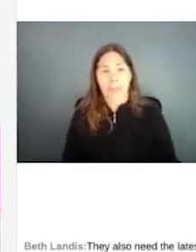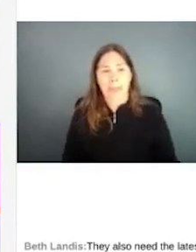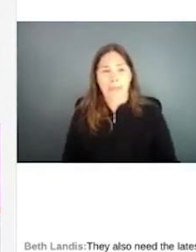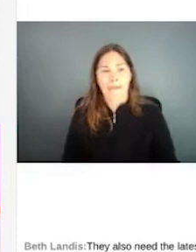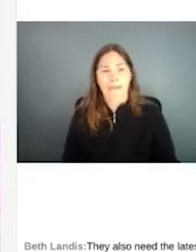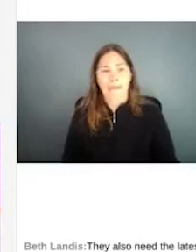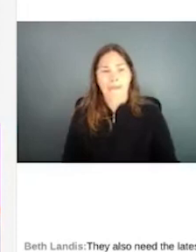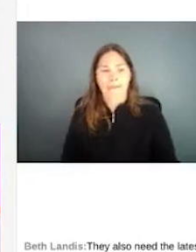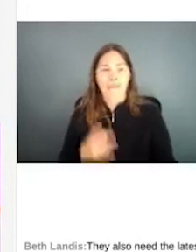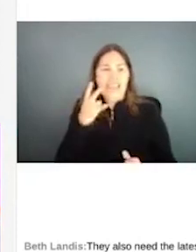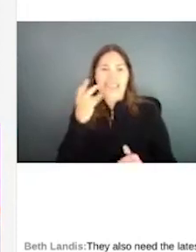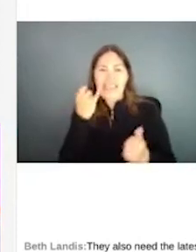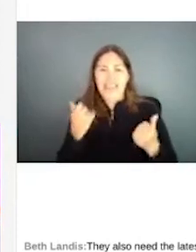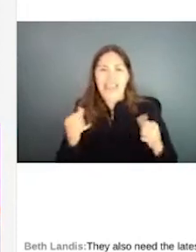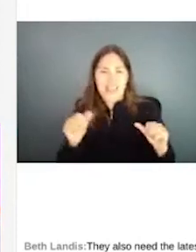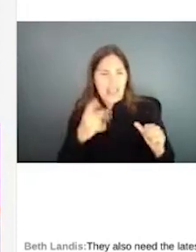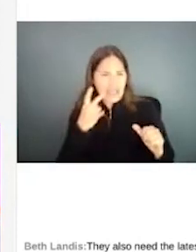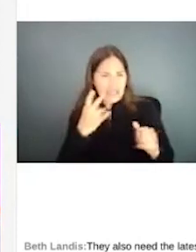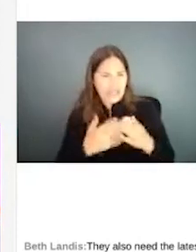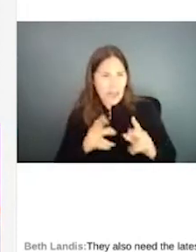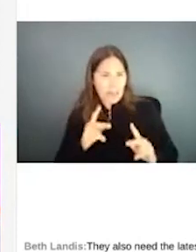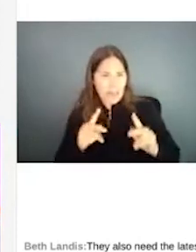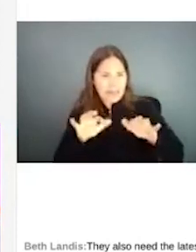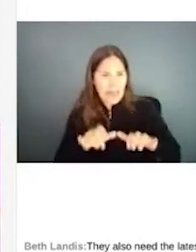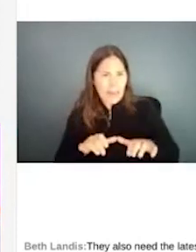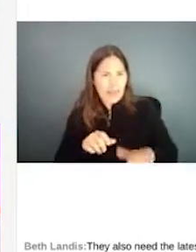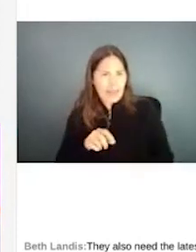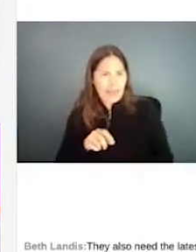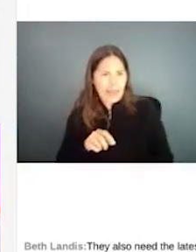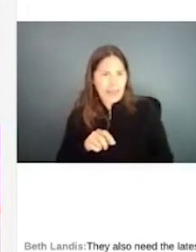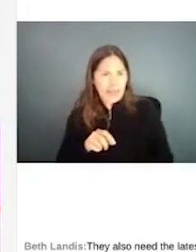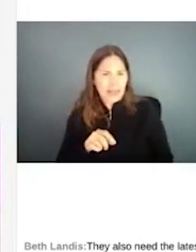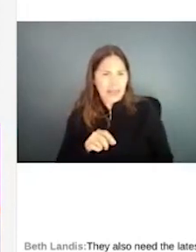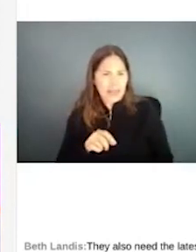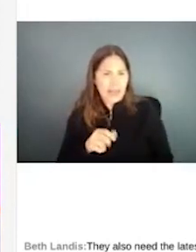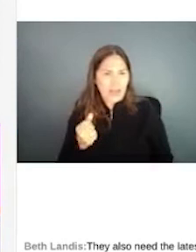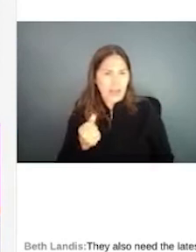I see a few people typing. We'll see what they have to say. And